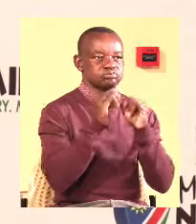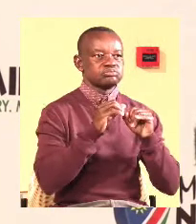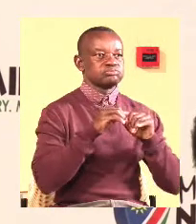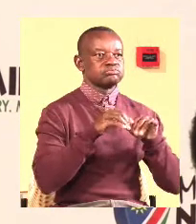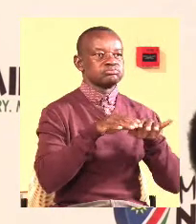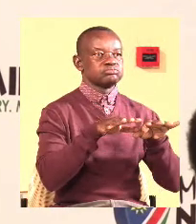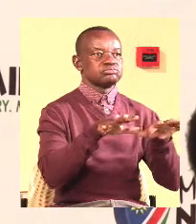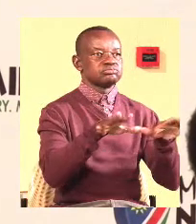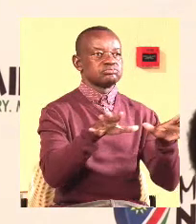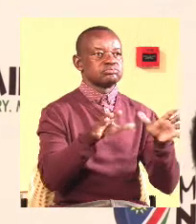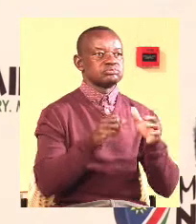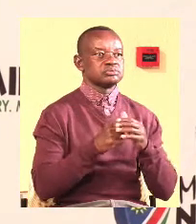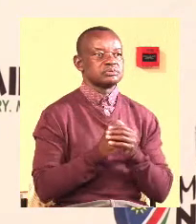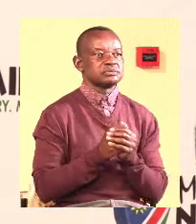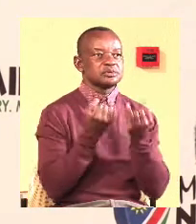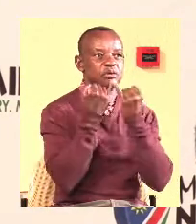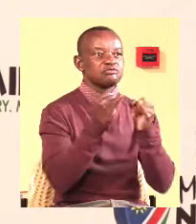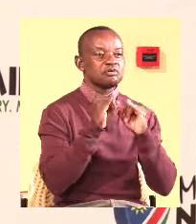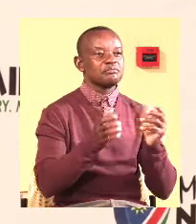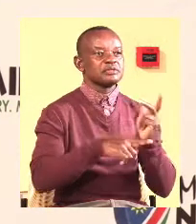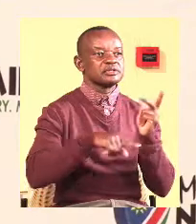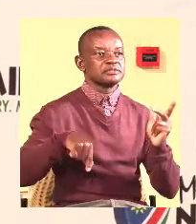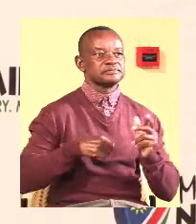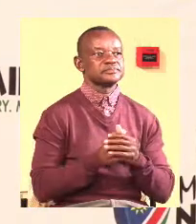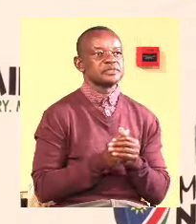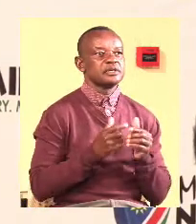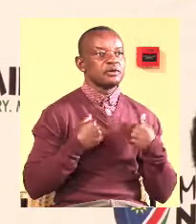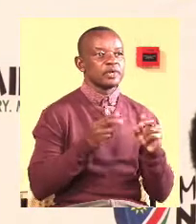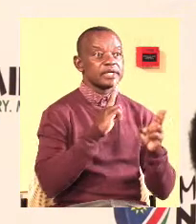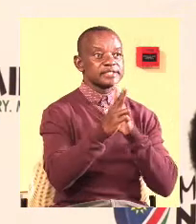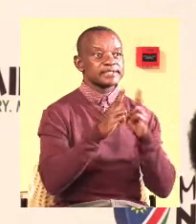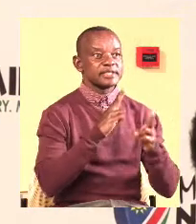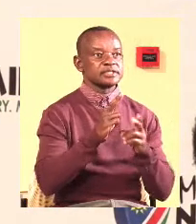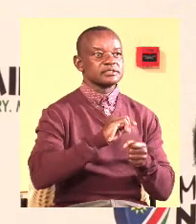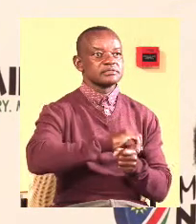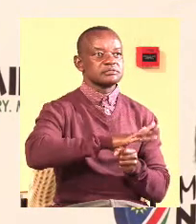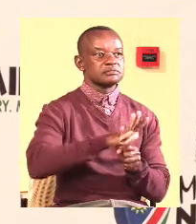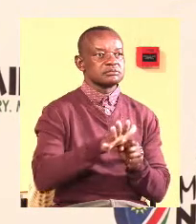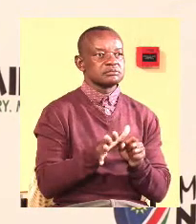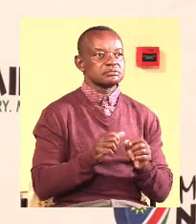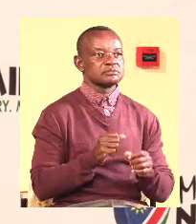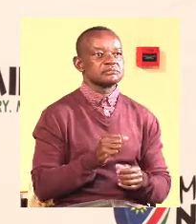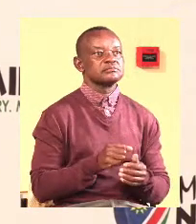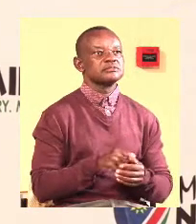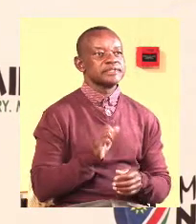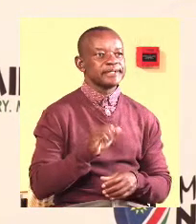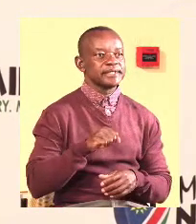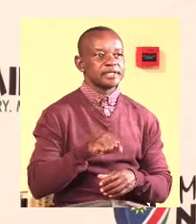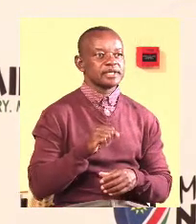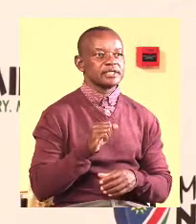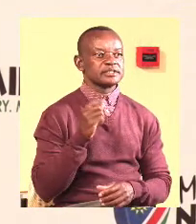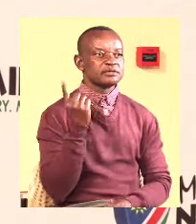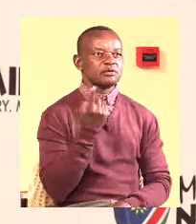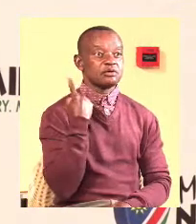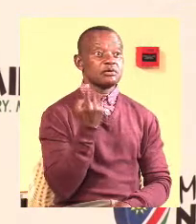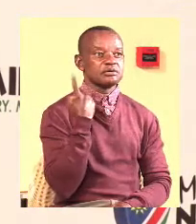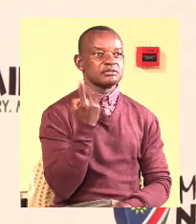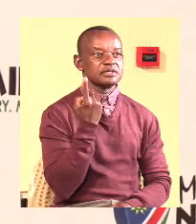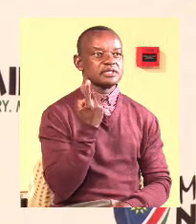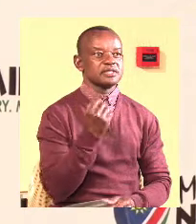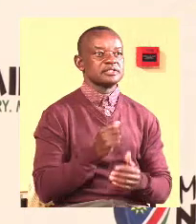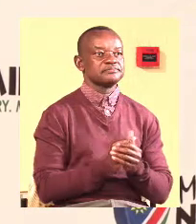As we are talking of COVID-19, of course, is only when people